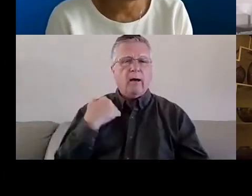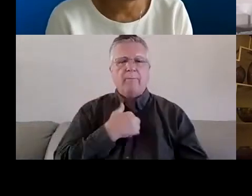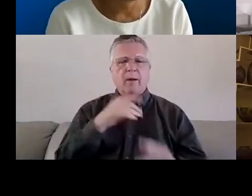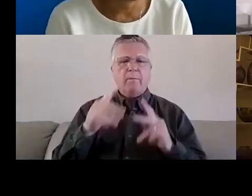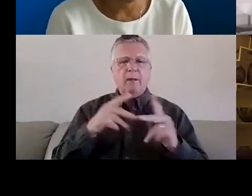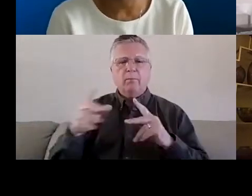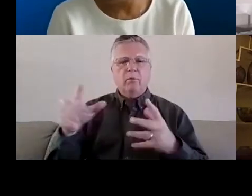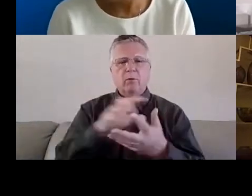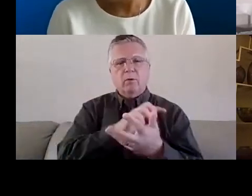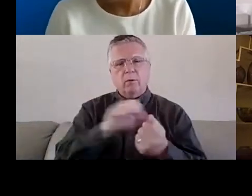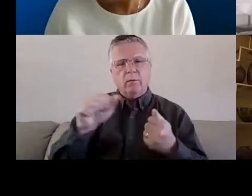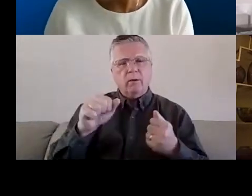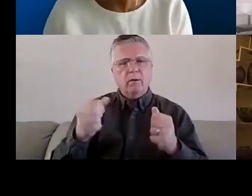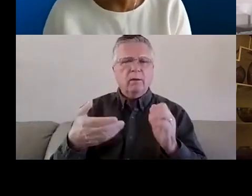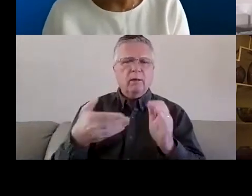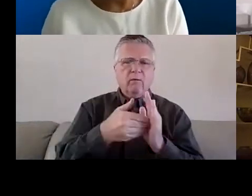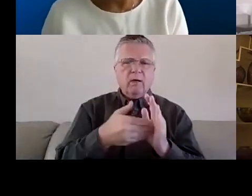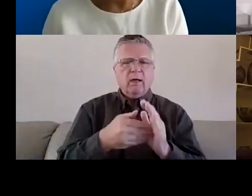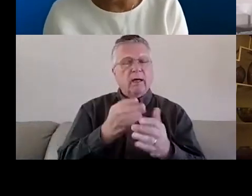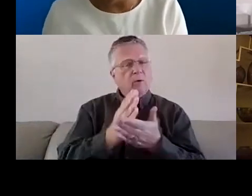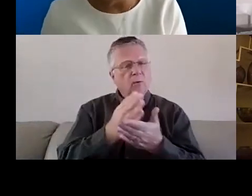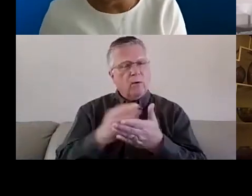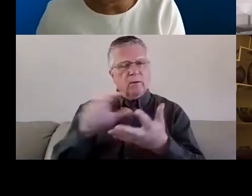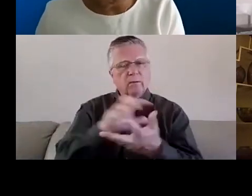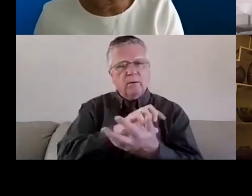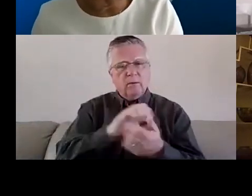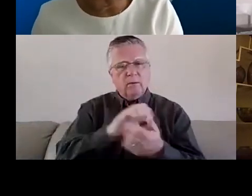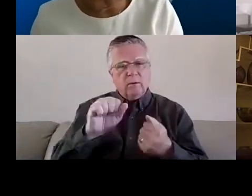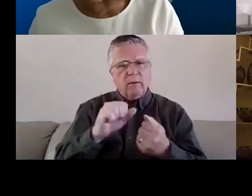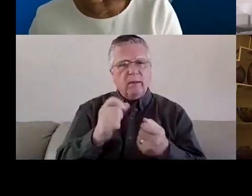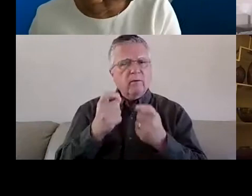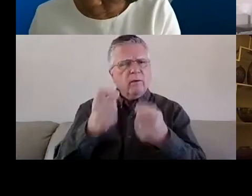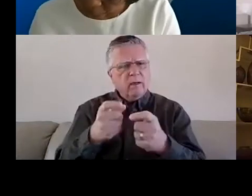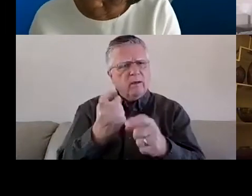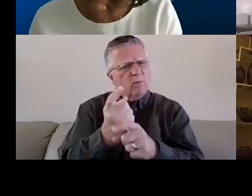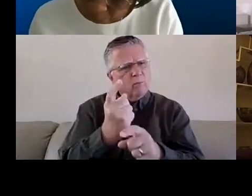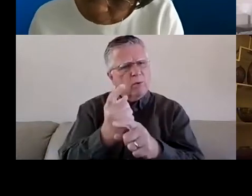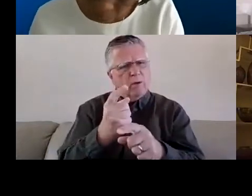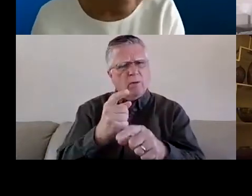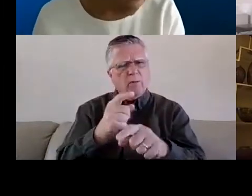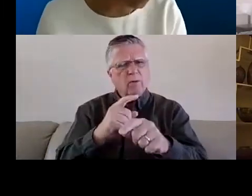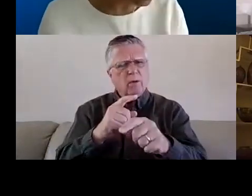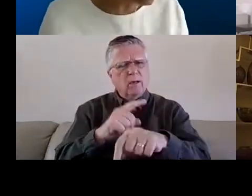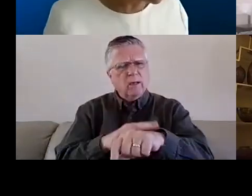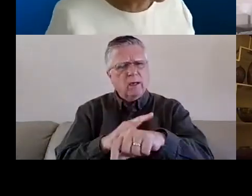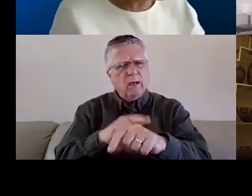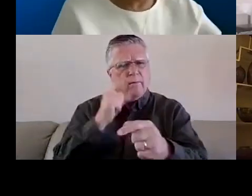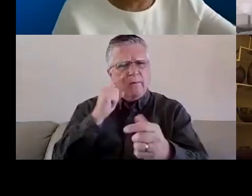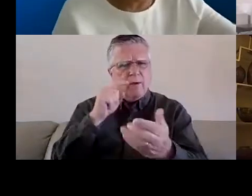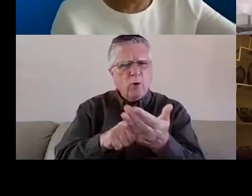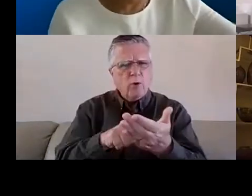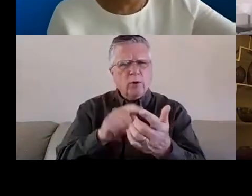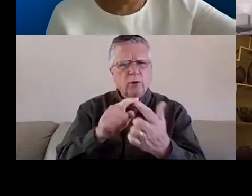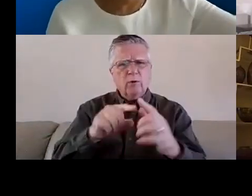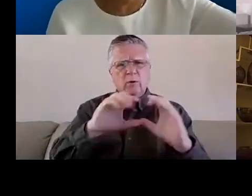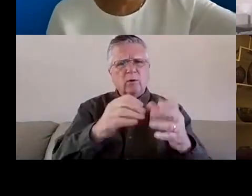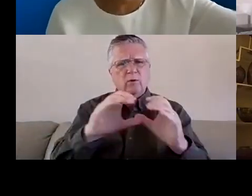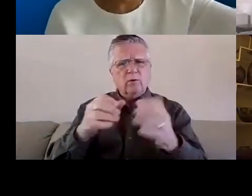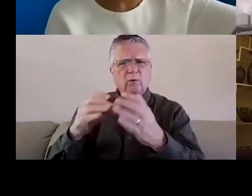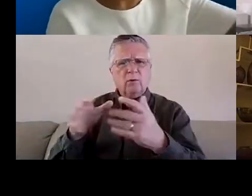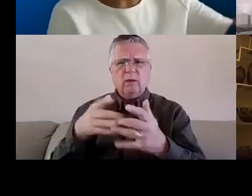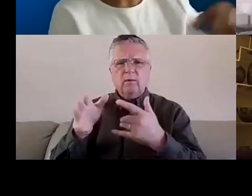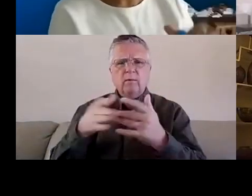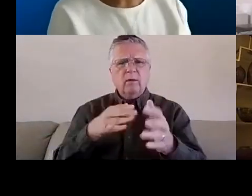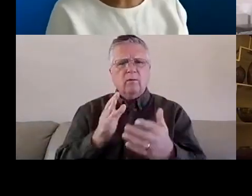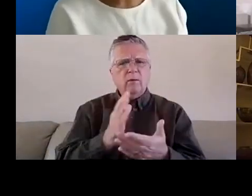being violated, even when we give proper notice to those entities, whether it be a stop on the side of the street and